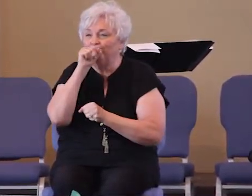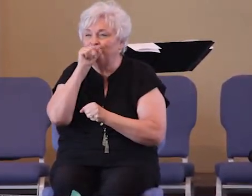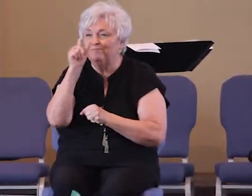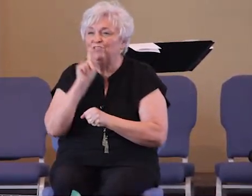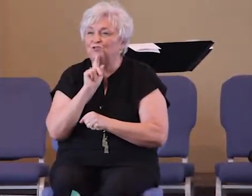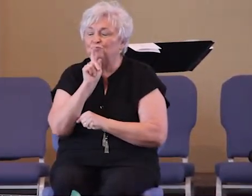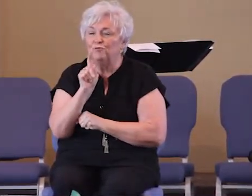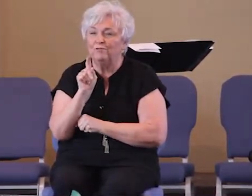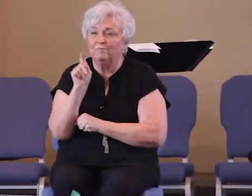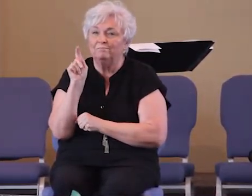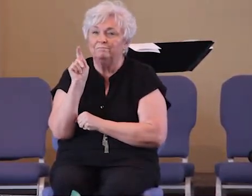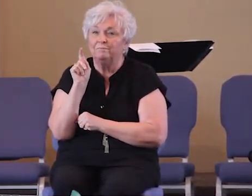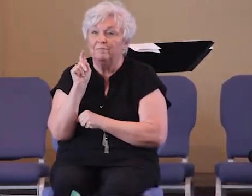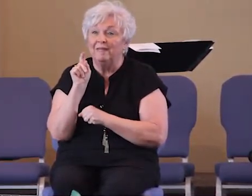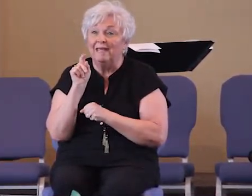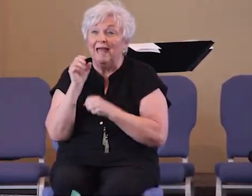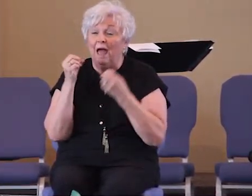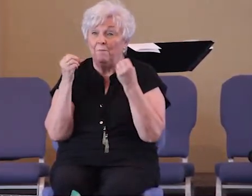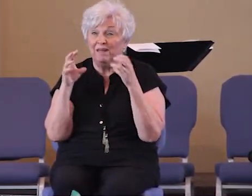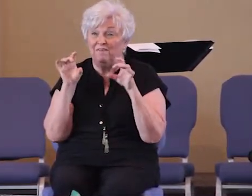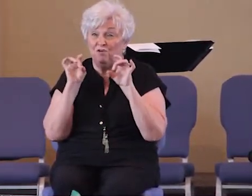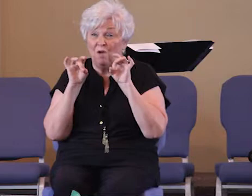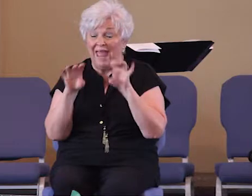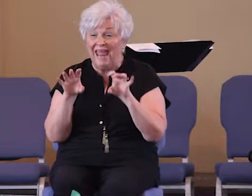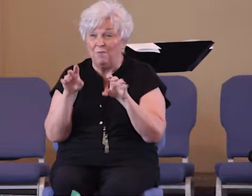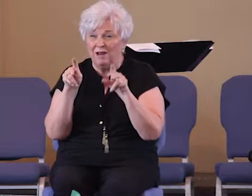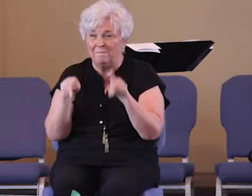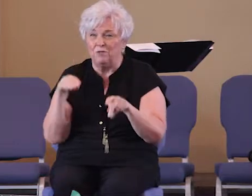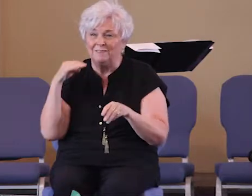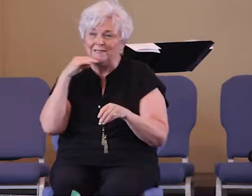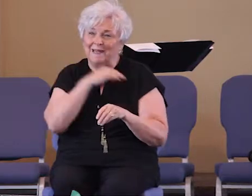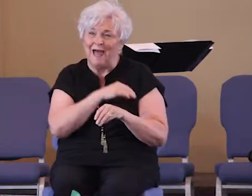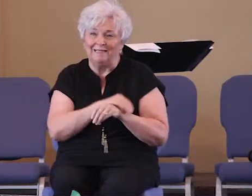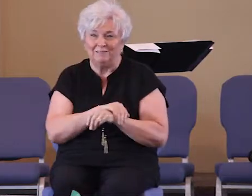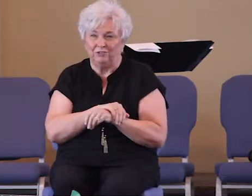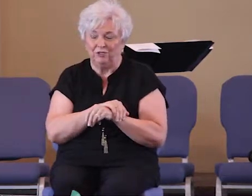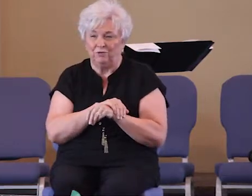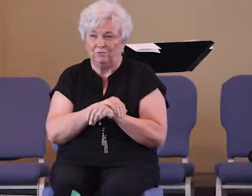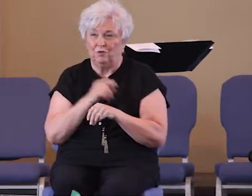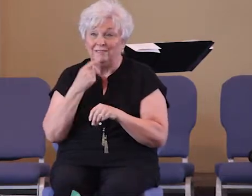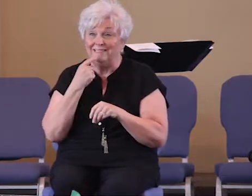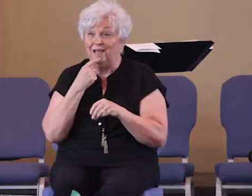How many of you hate when somebody lies to you or tells you something that is